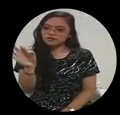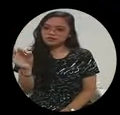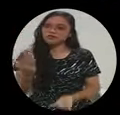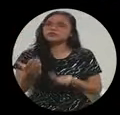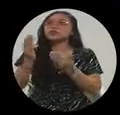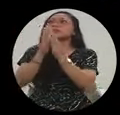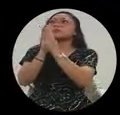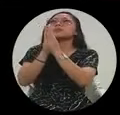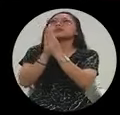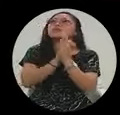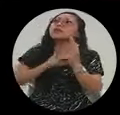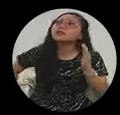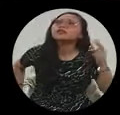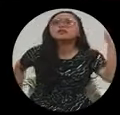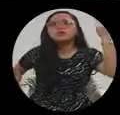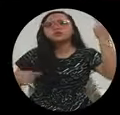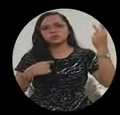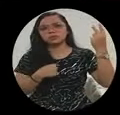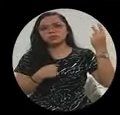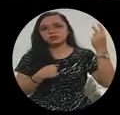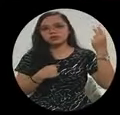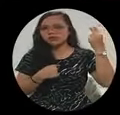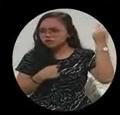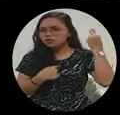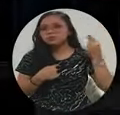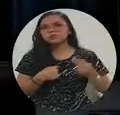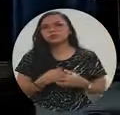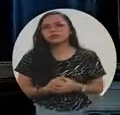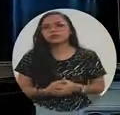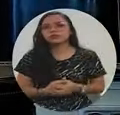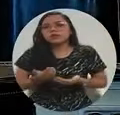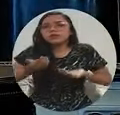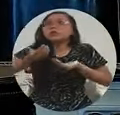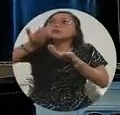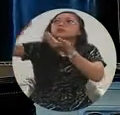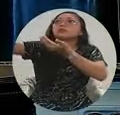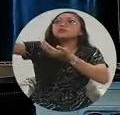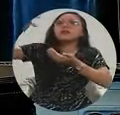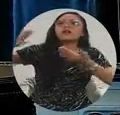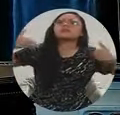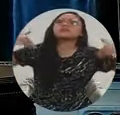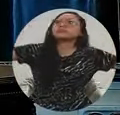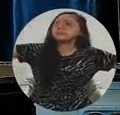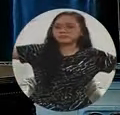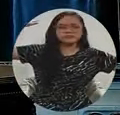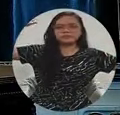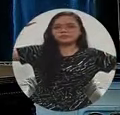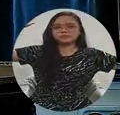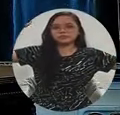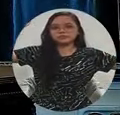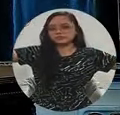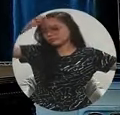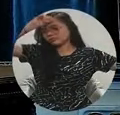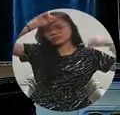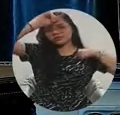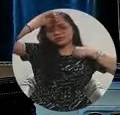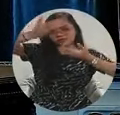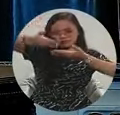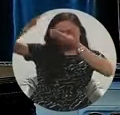just take me and use me, and Lord, whatever you want me to do, I commit myself to you.